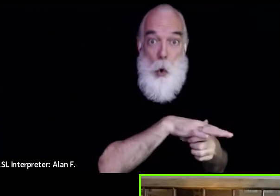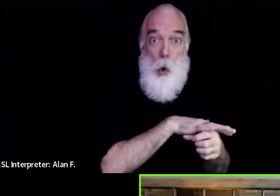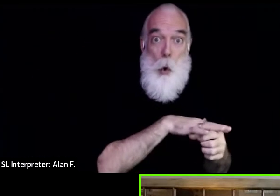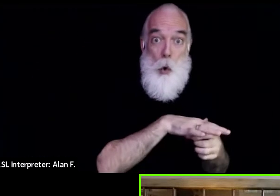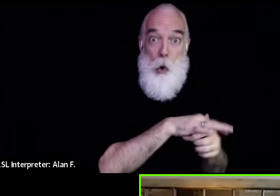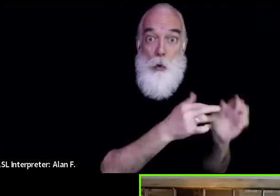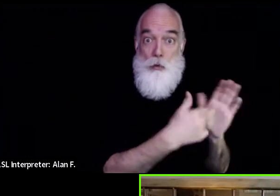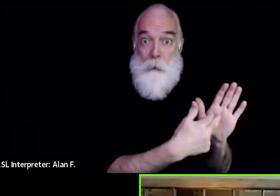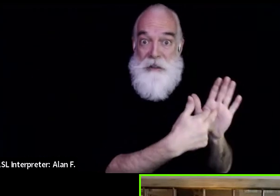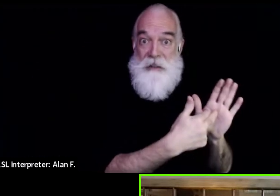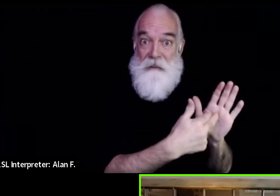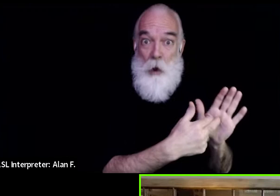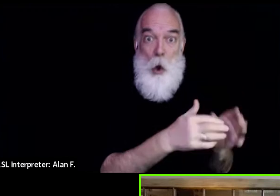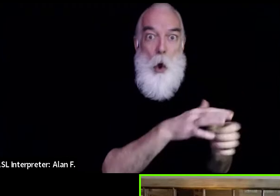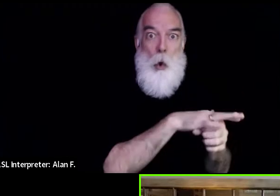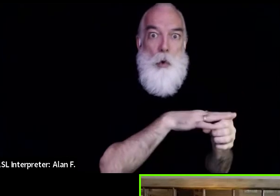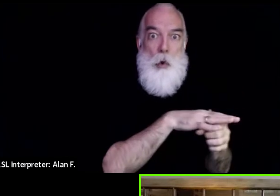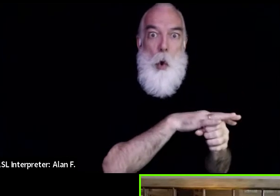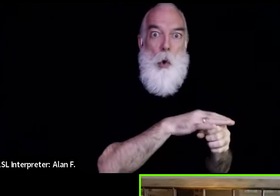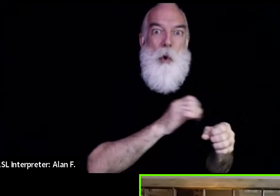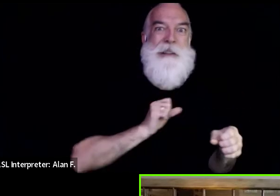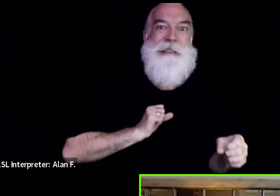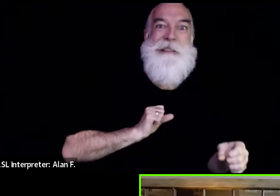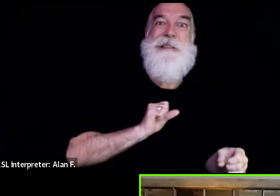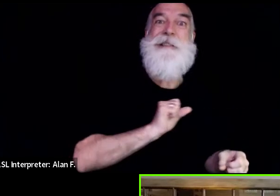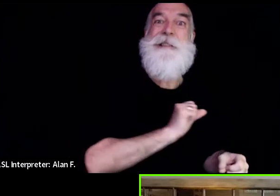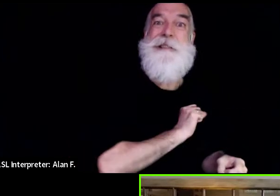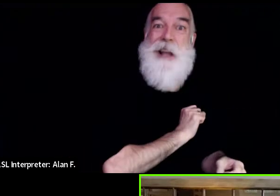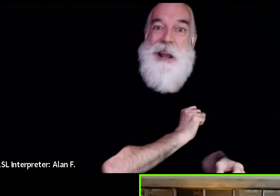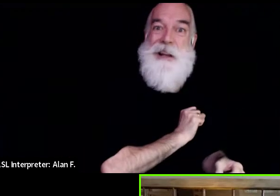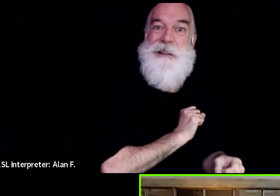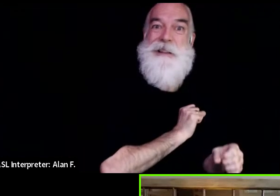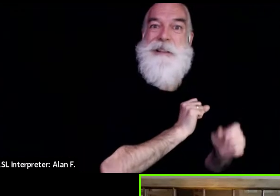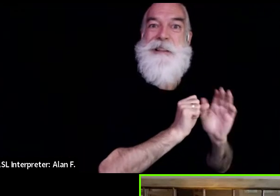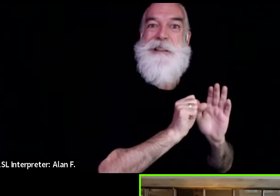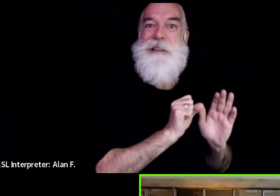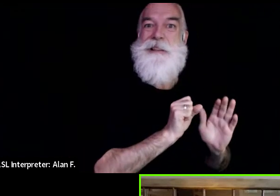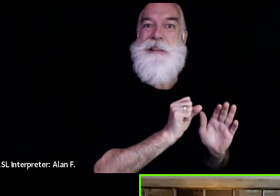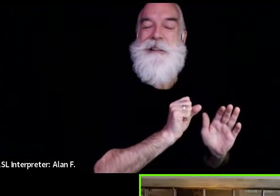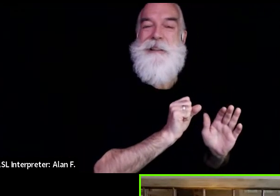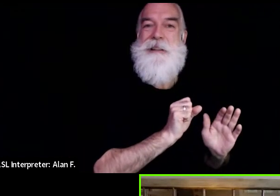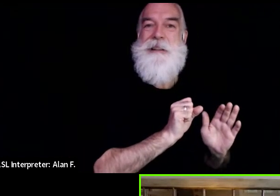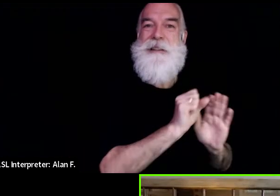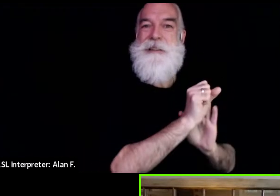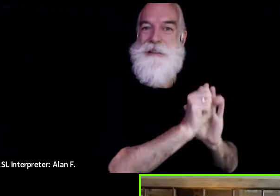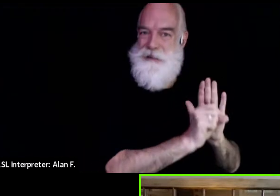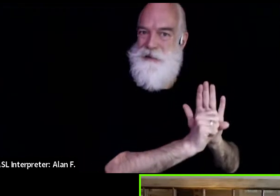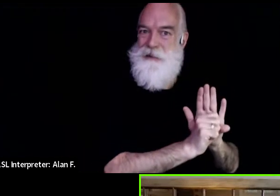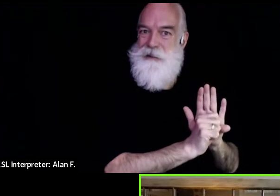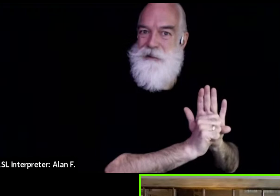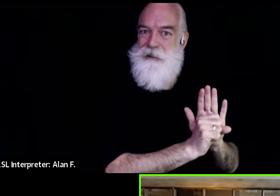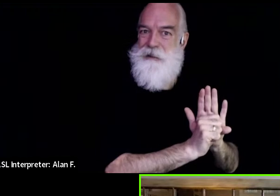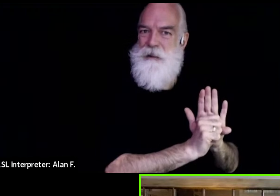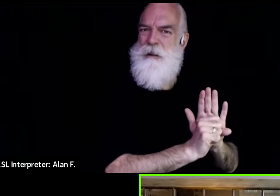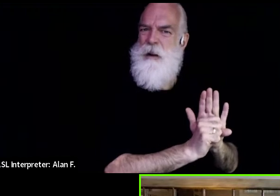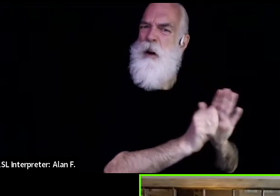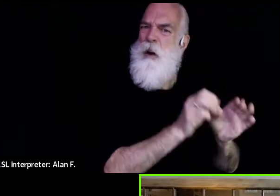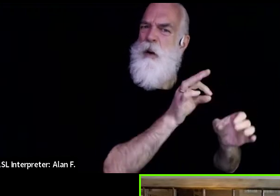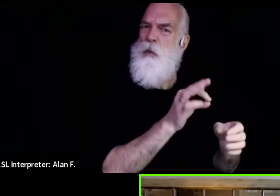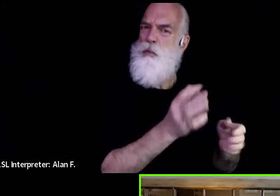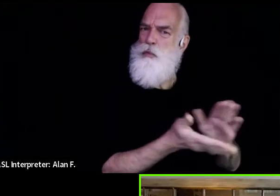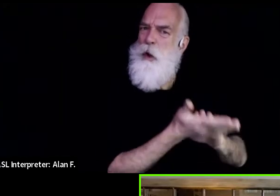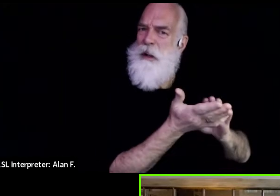is on the ballot, because if not, we have people speaking for us and setting laws for us that